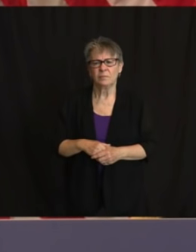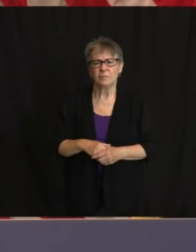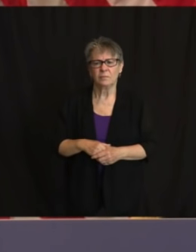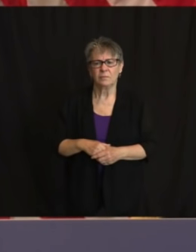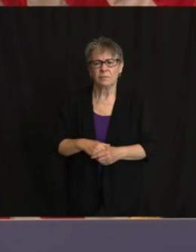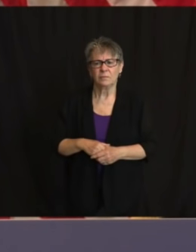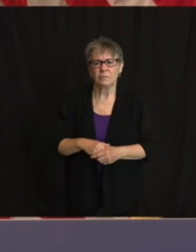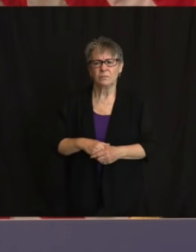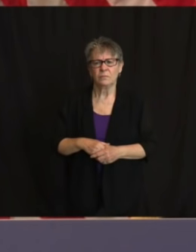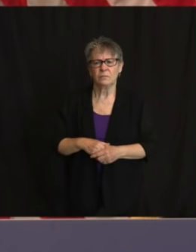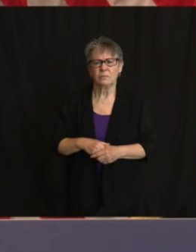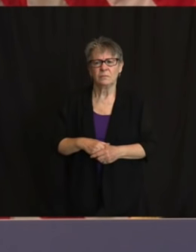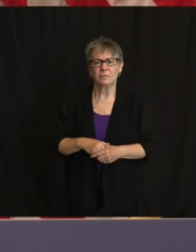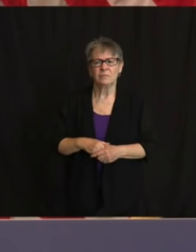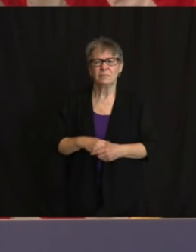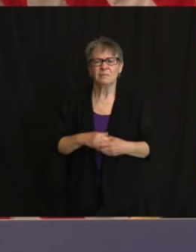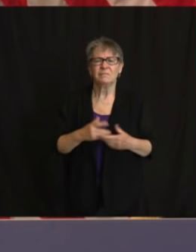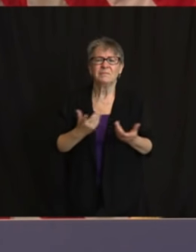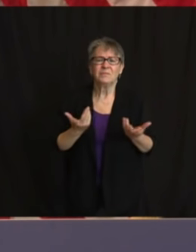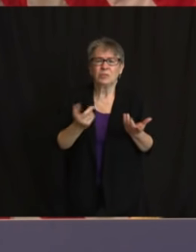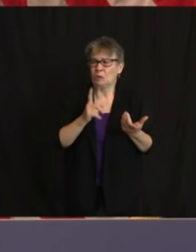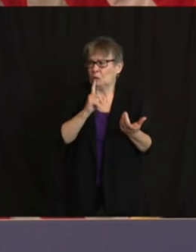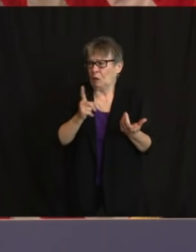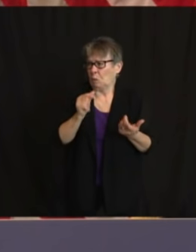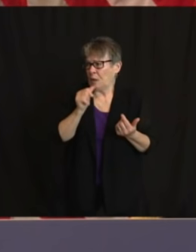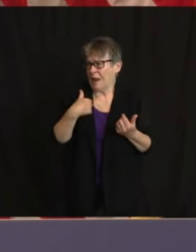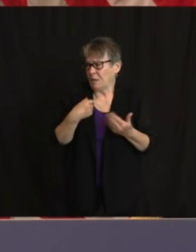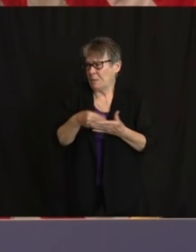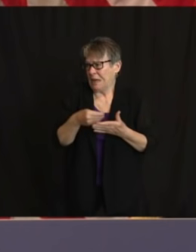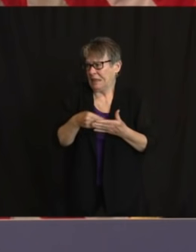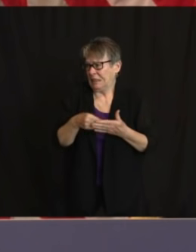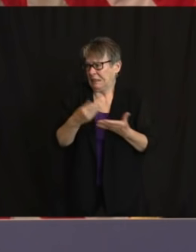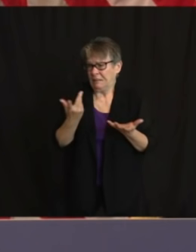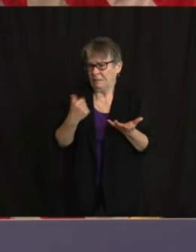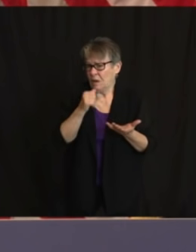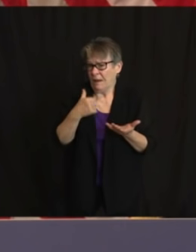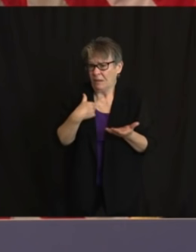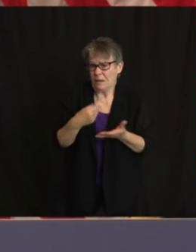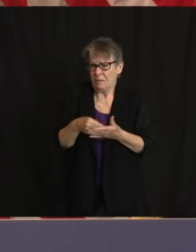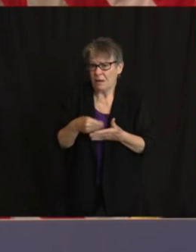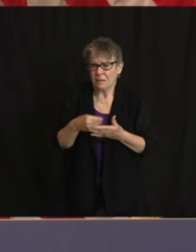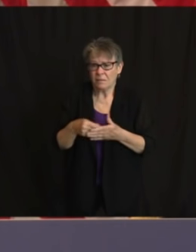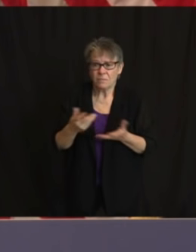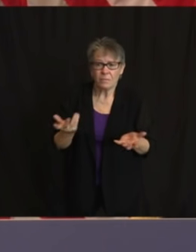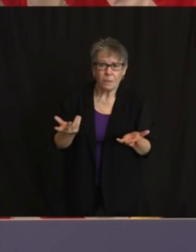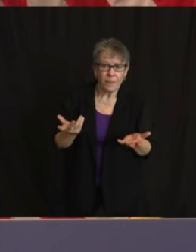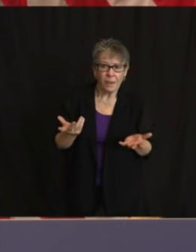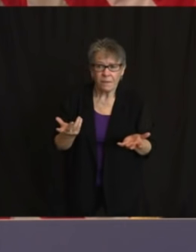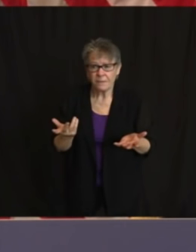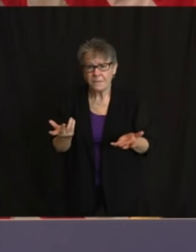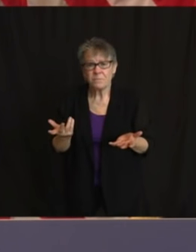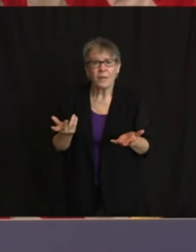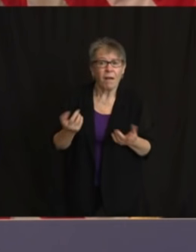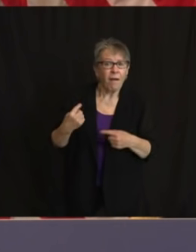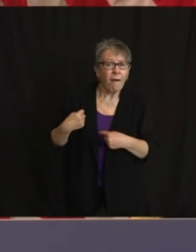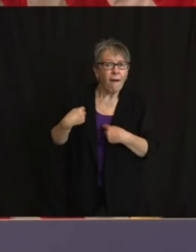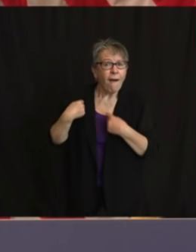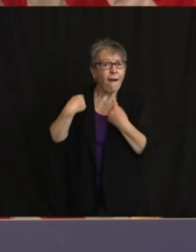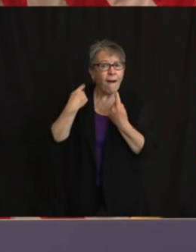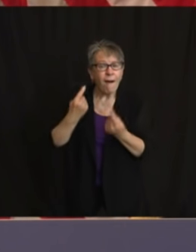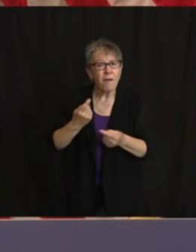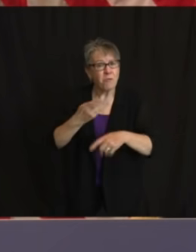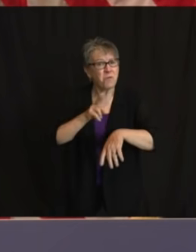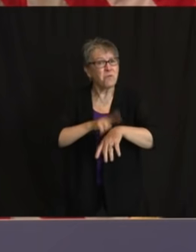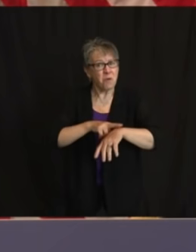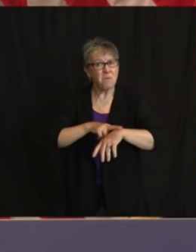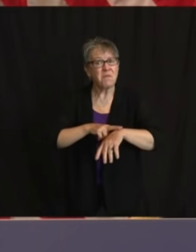So they're completely well intentioned. In a normal time, up until a few months ago, these are things that